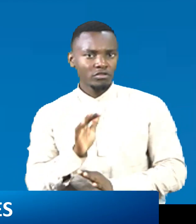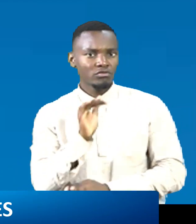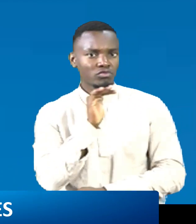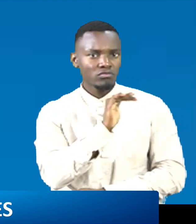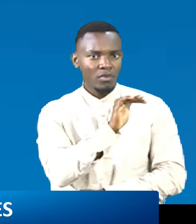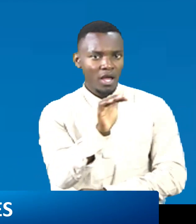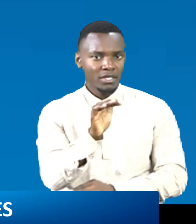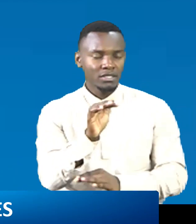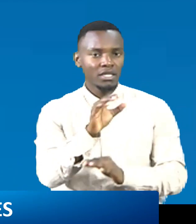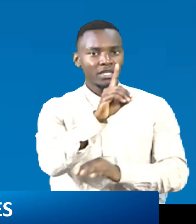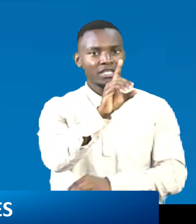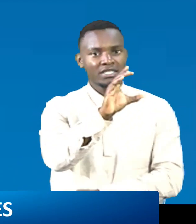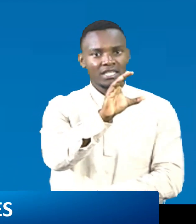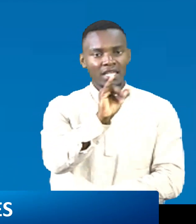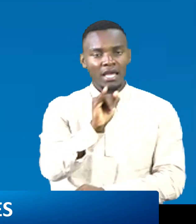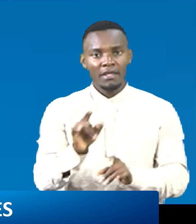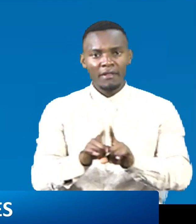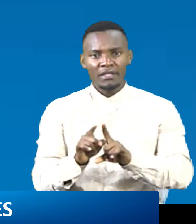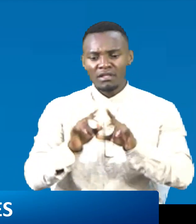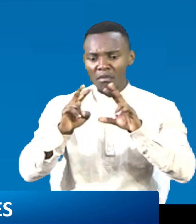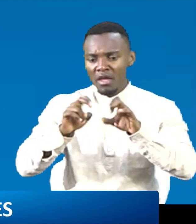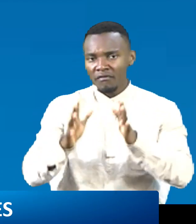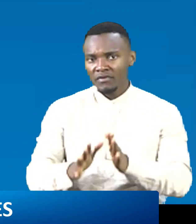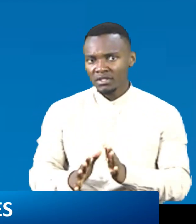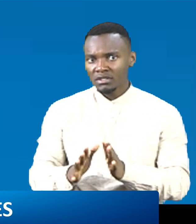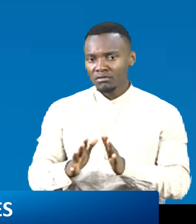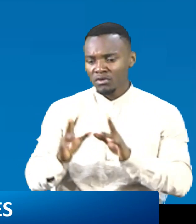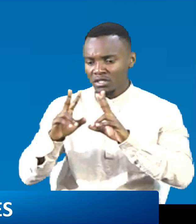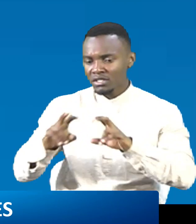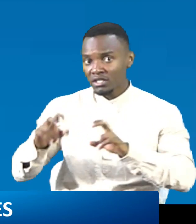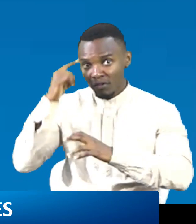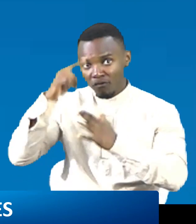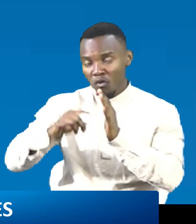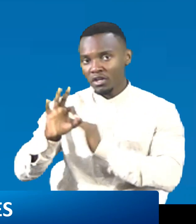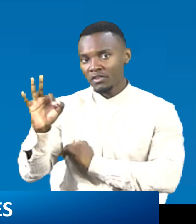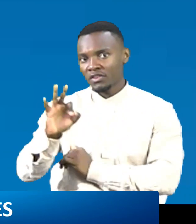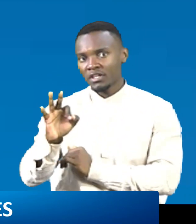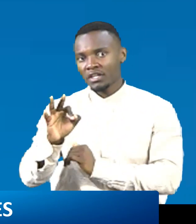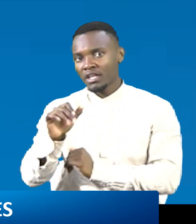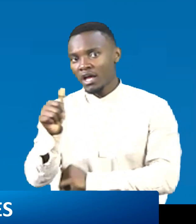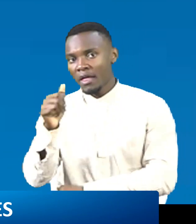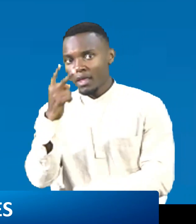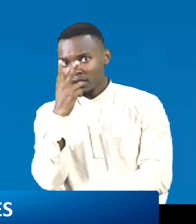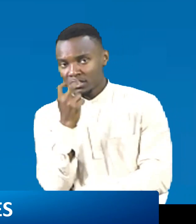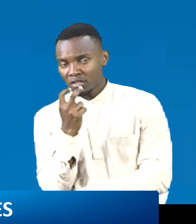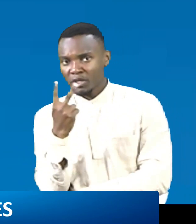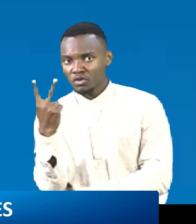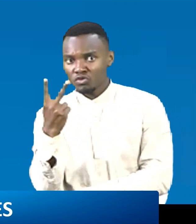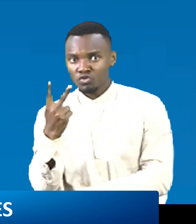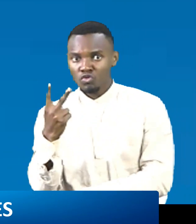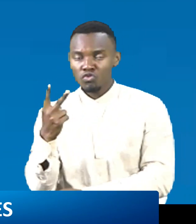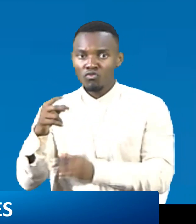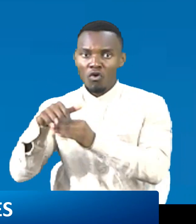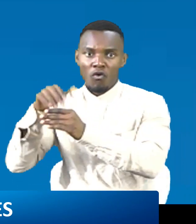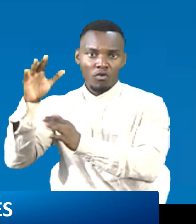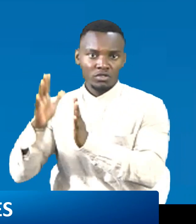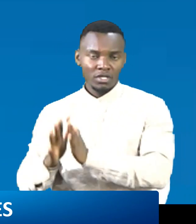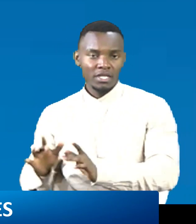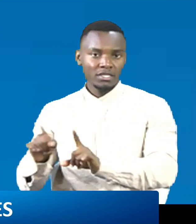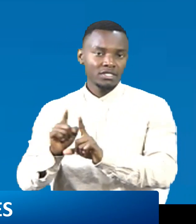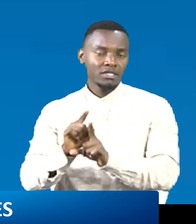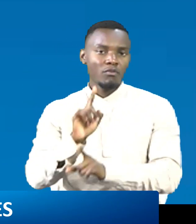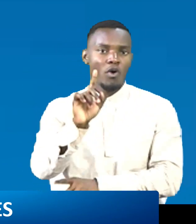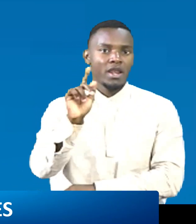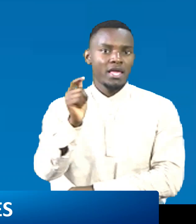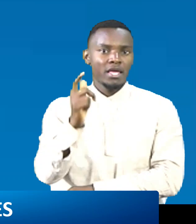detectives investigating the case are pursuing 3 more suspects, 2 foreigners and a Kenyan, who were allegedly involved in the